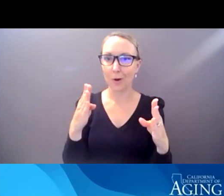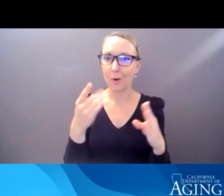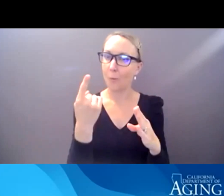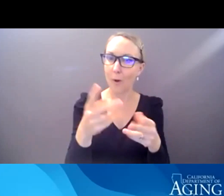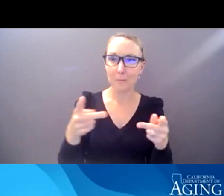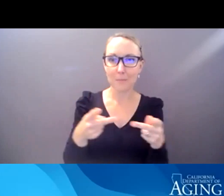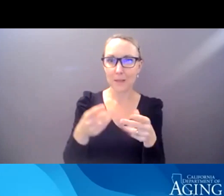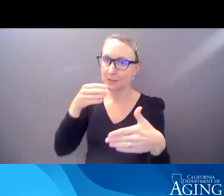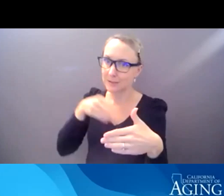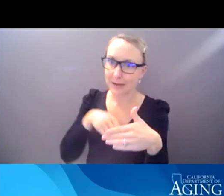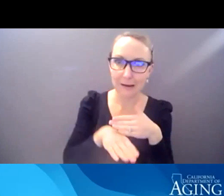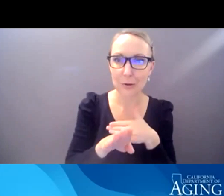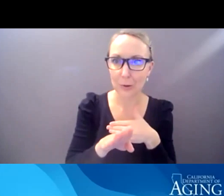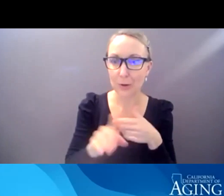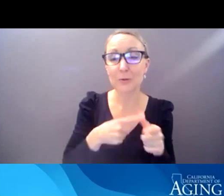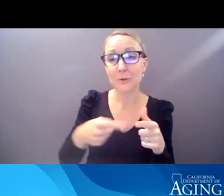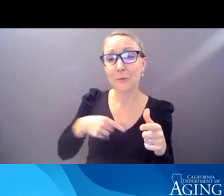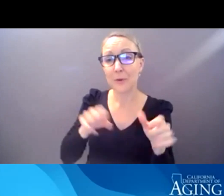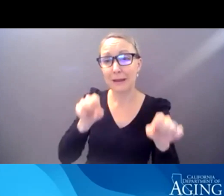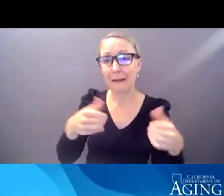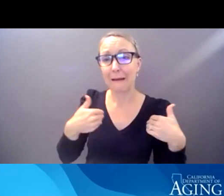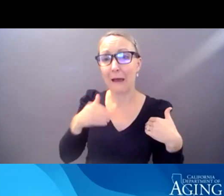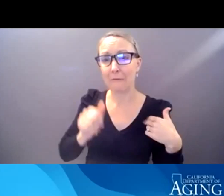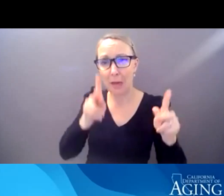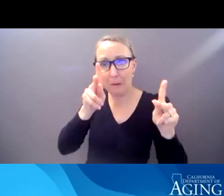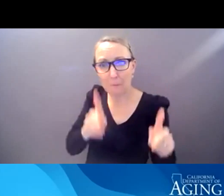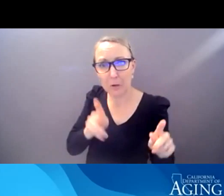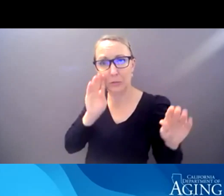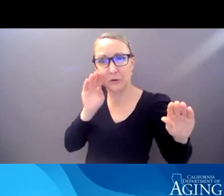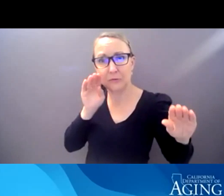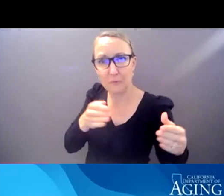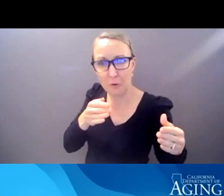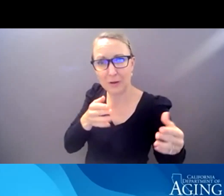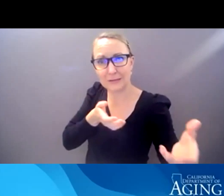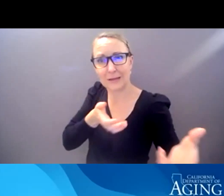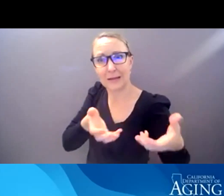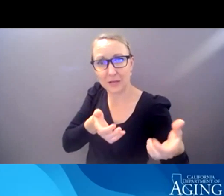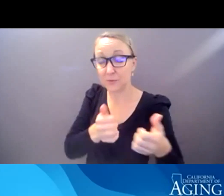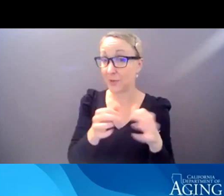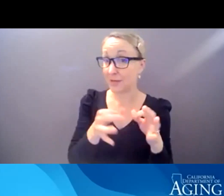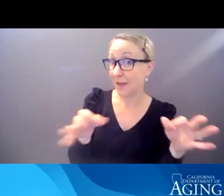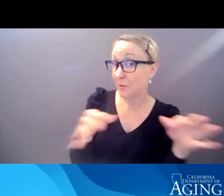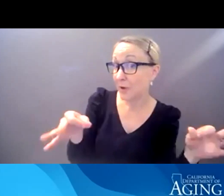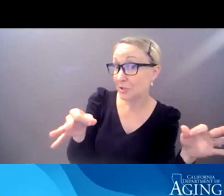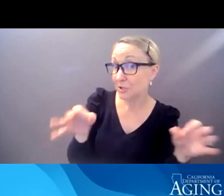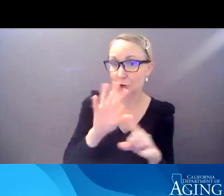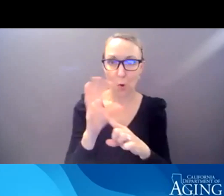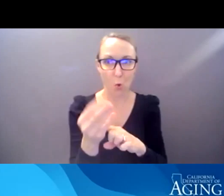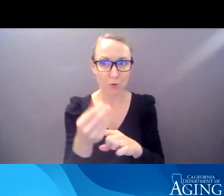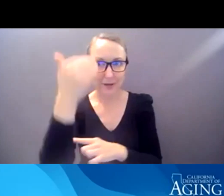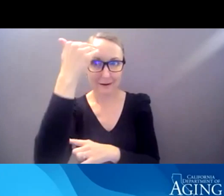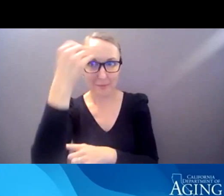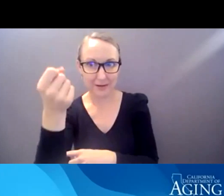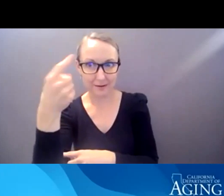who will do a person-centered engagement with us on what we need in language, in culturally competent, and then